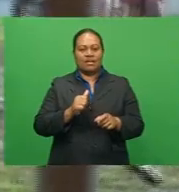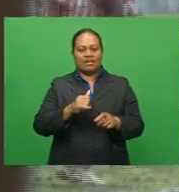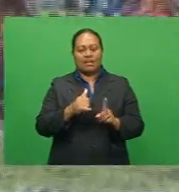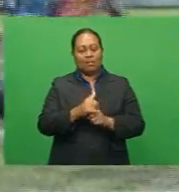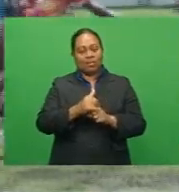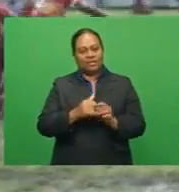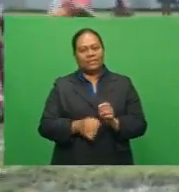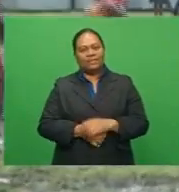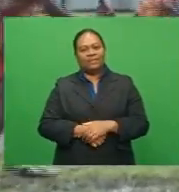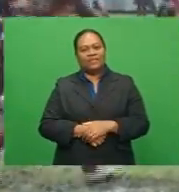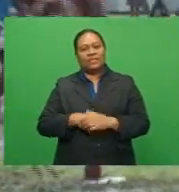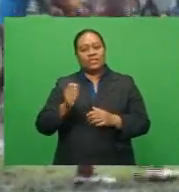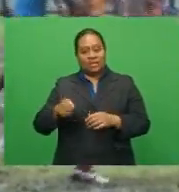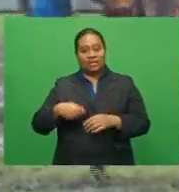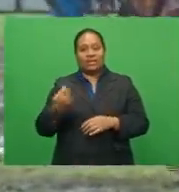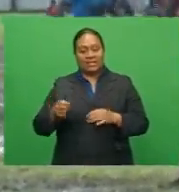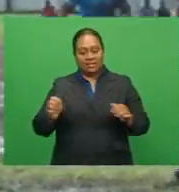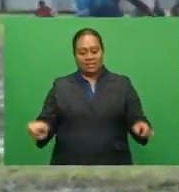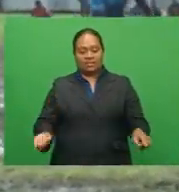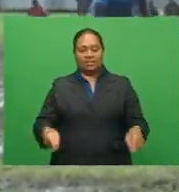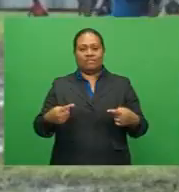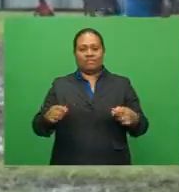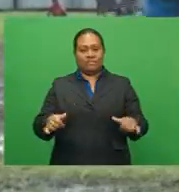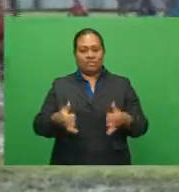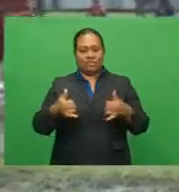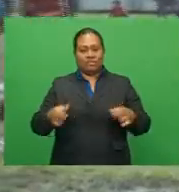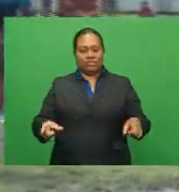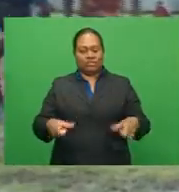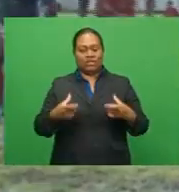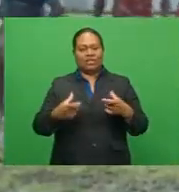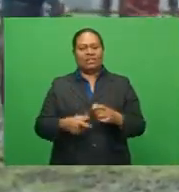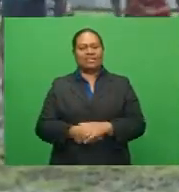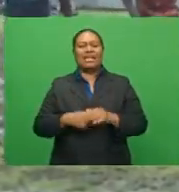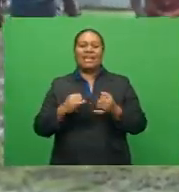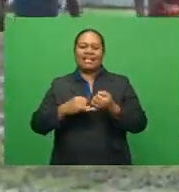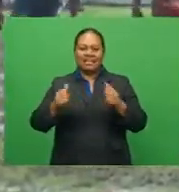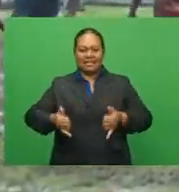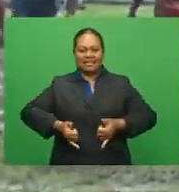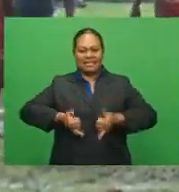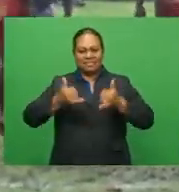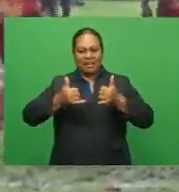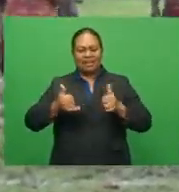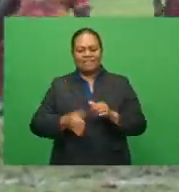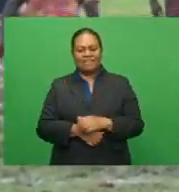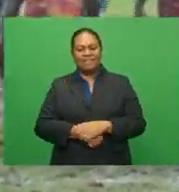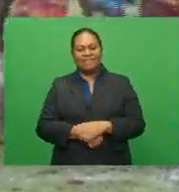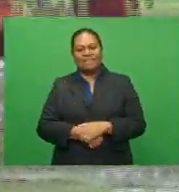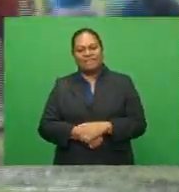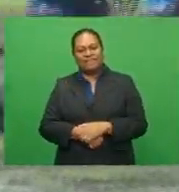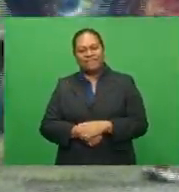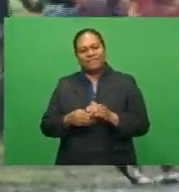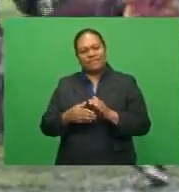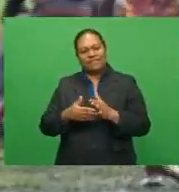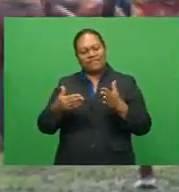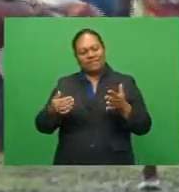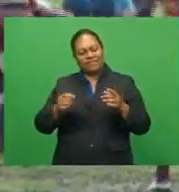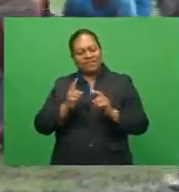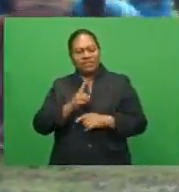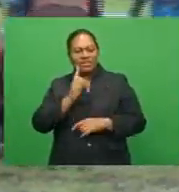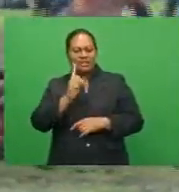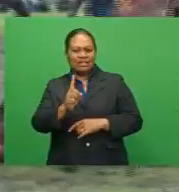next challenge for them is the Skipper with its prize money and so